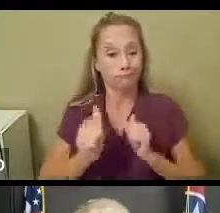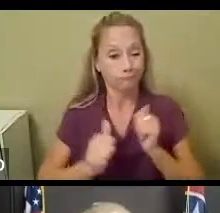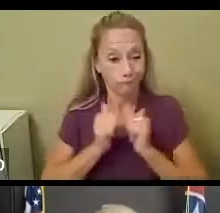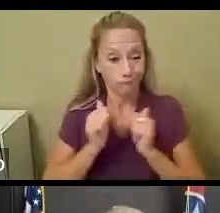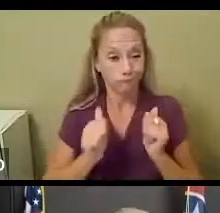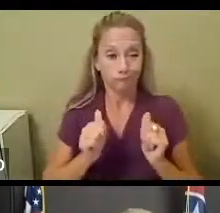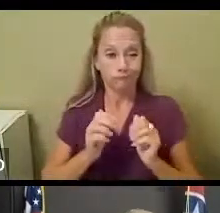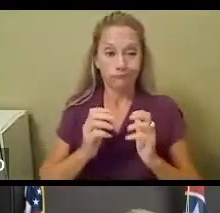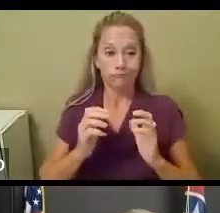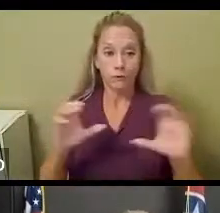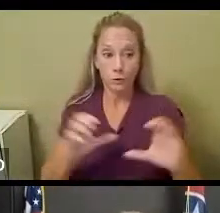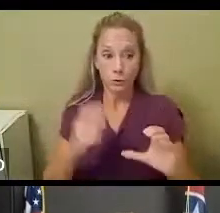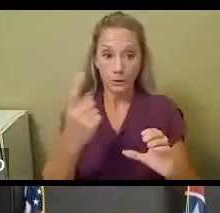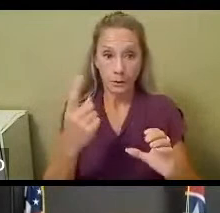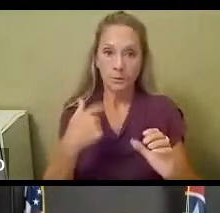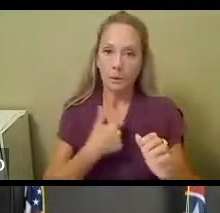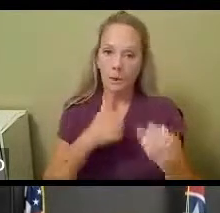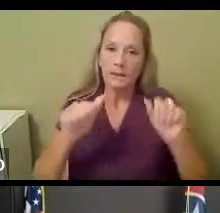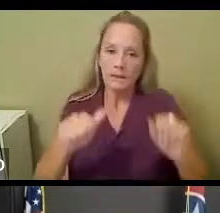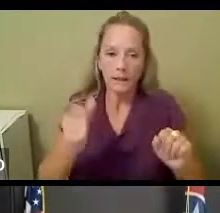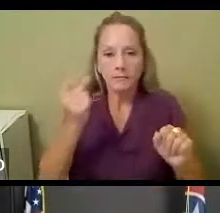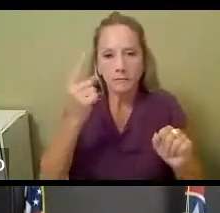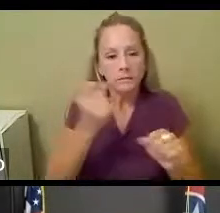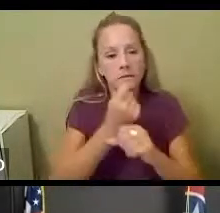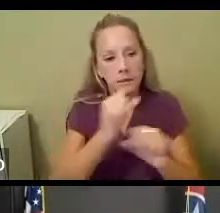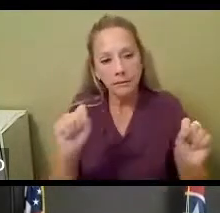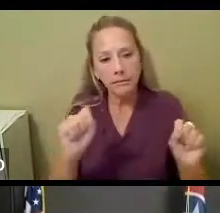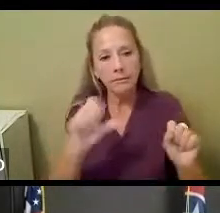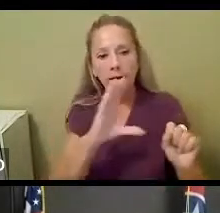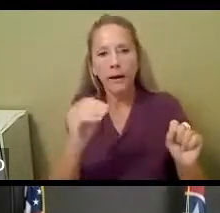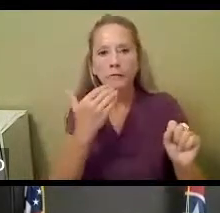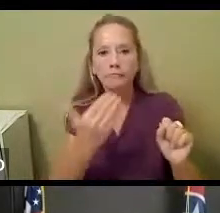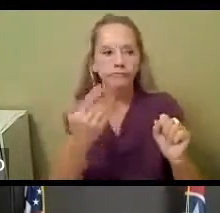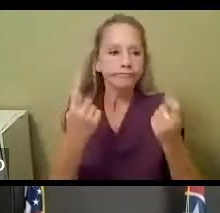that safely and effectively